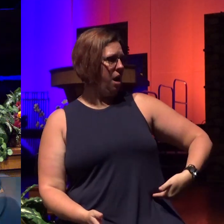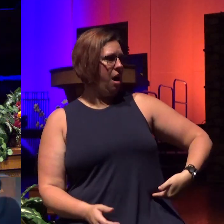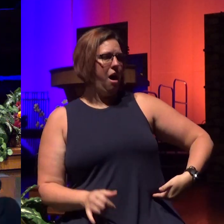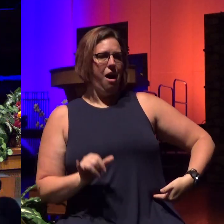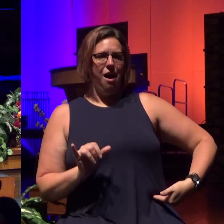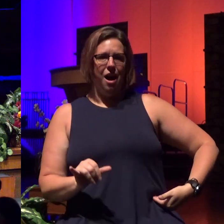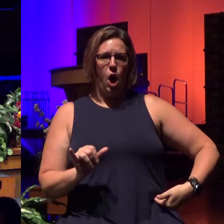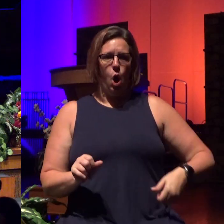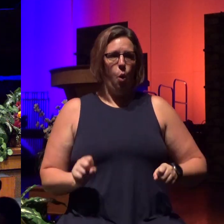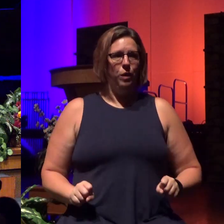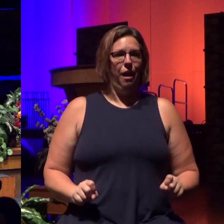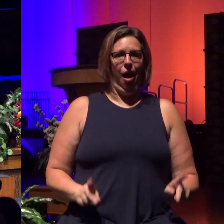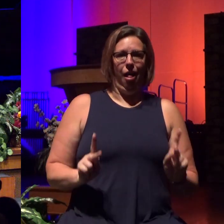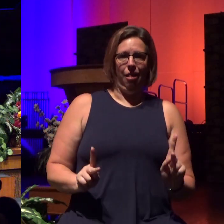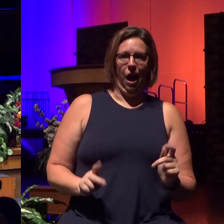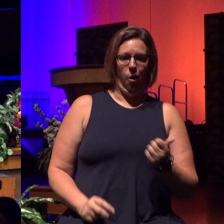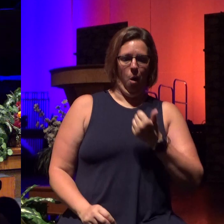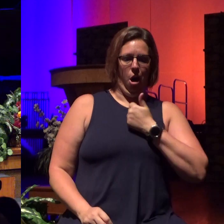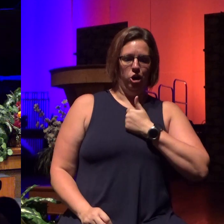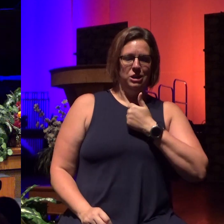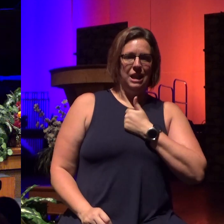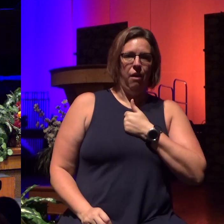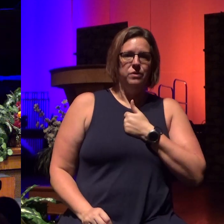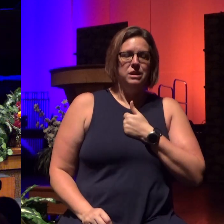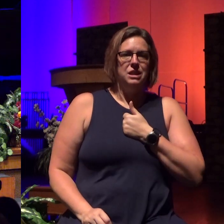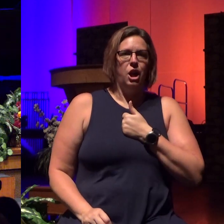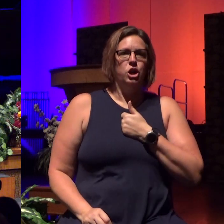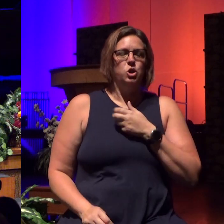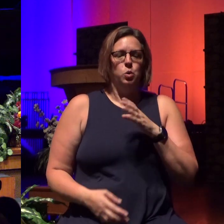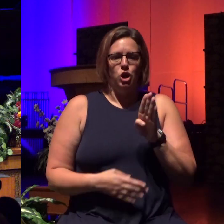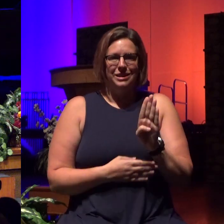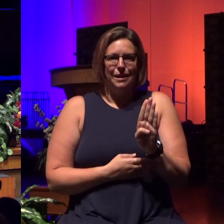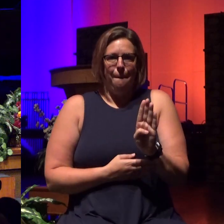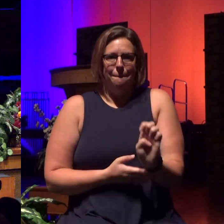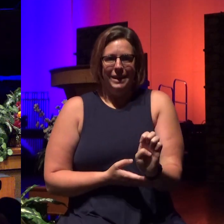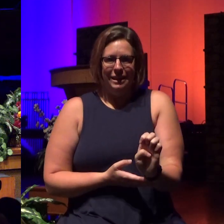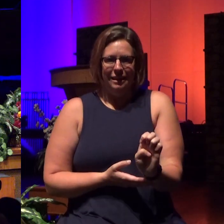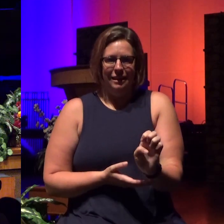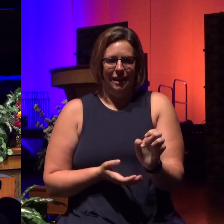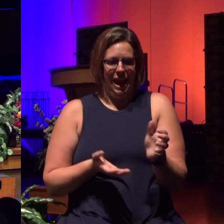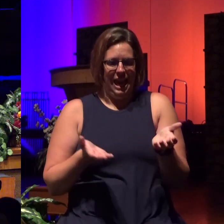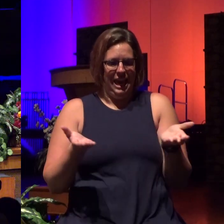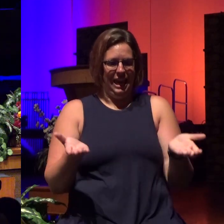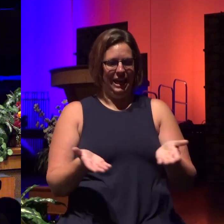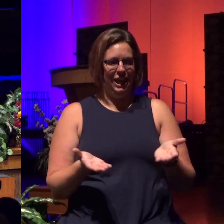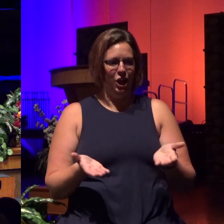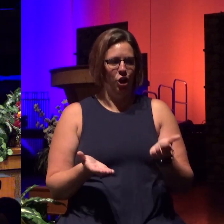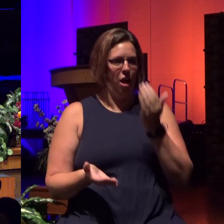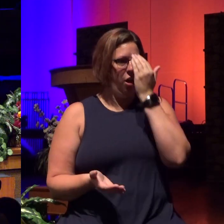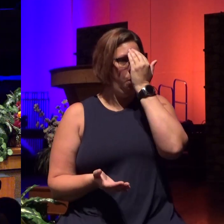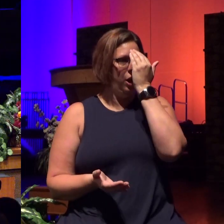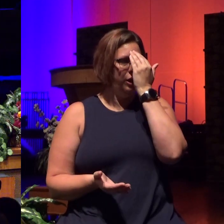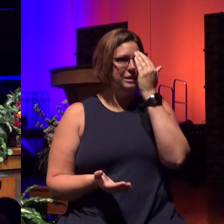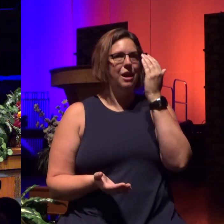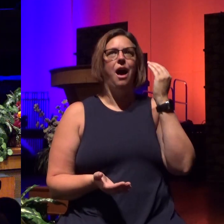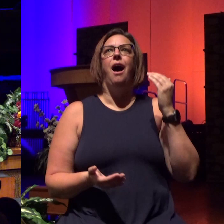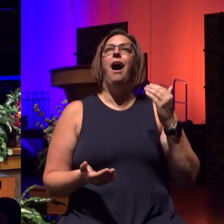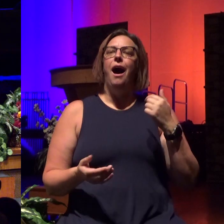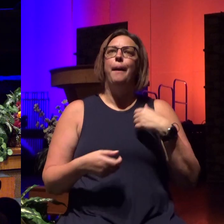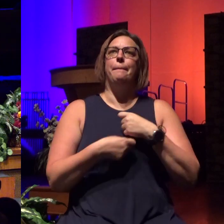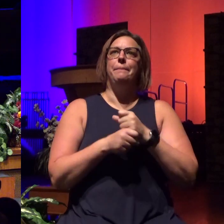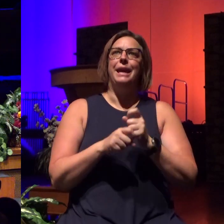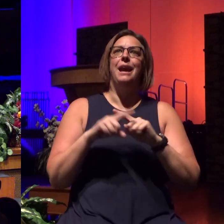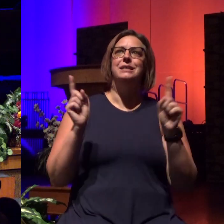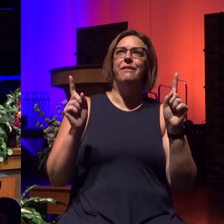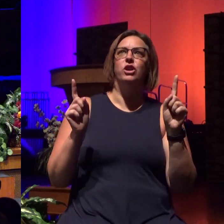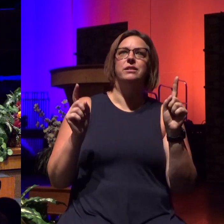to be in that awareness that our presence makes a difference. Being here at church together in spiritual